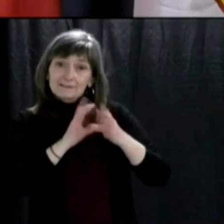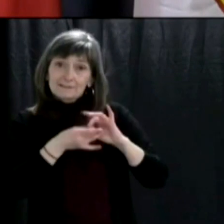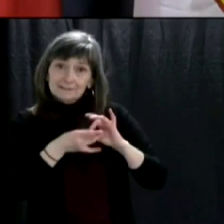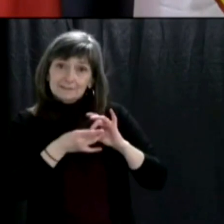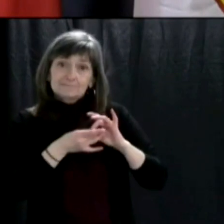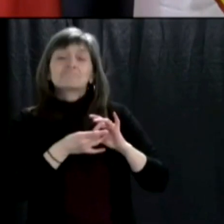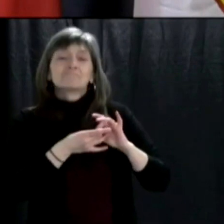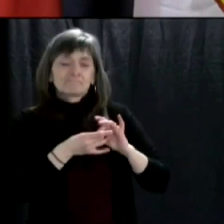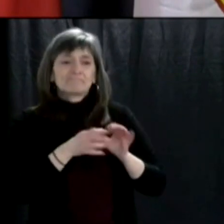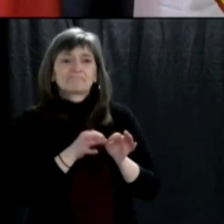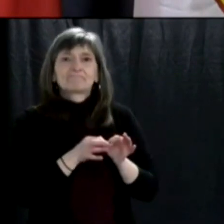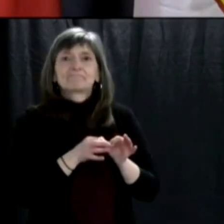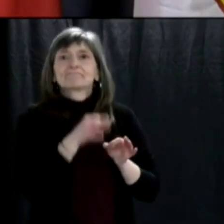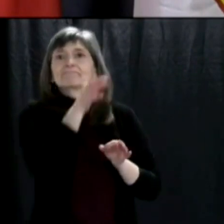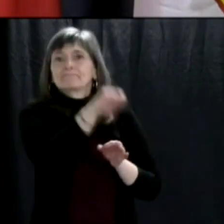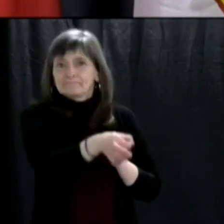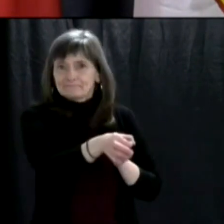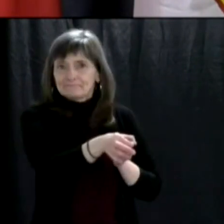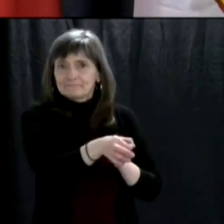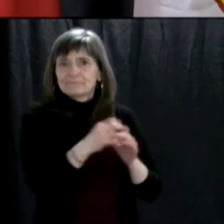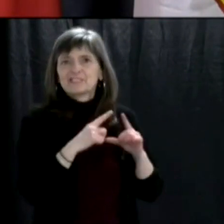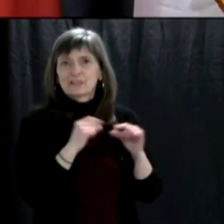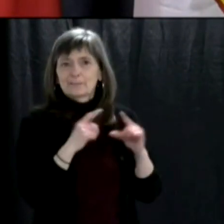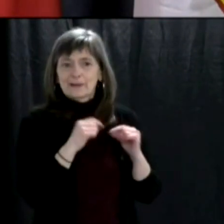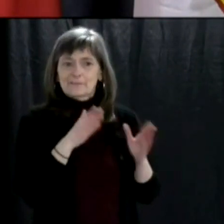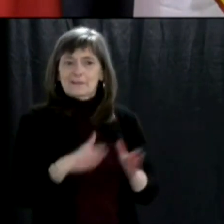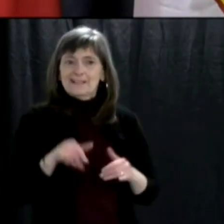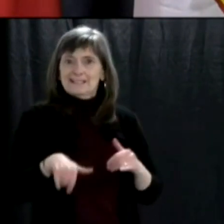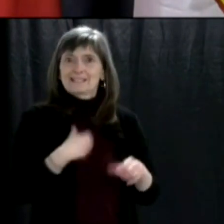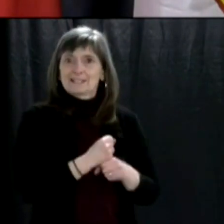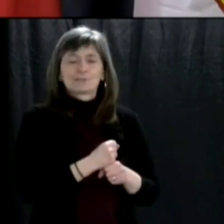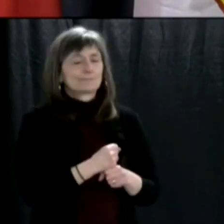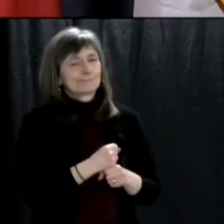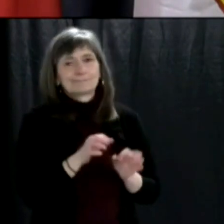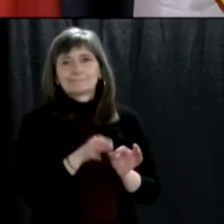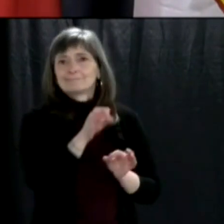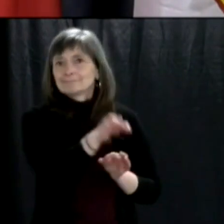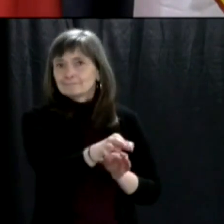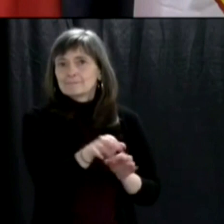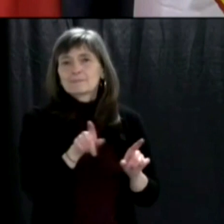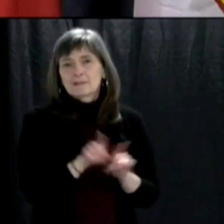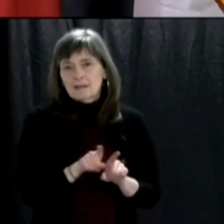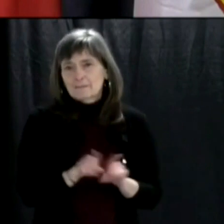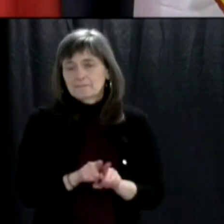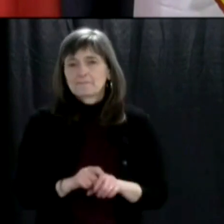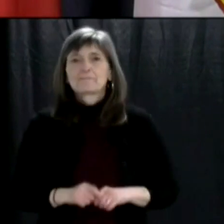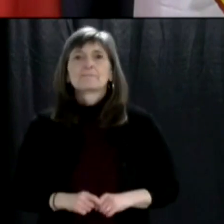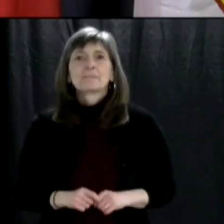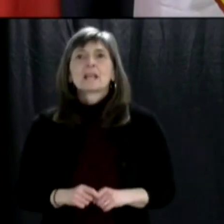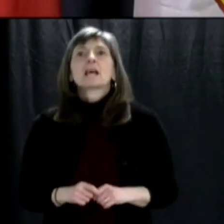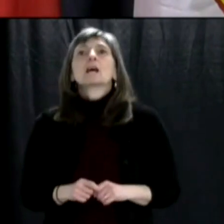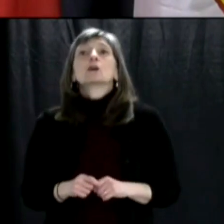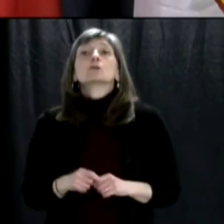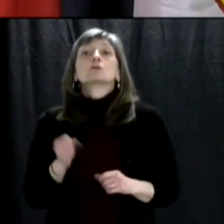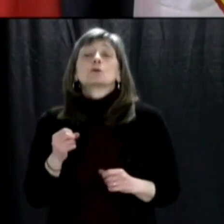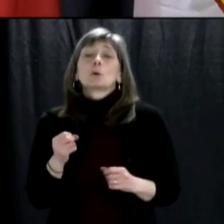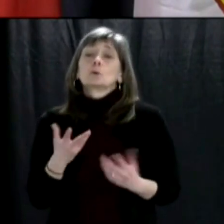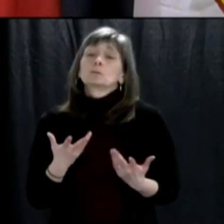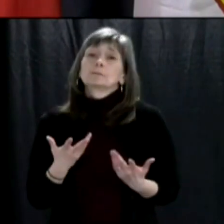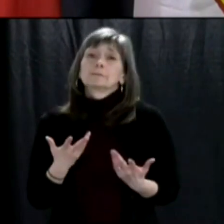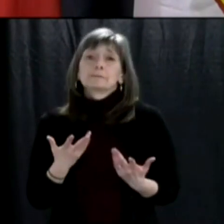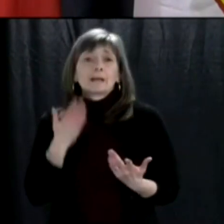the canceling of the Olympics in Japan this year. Announcements like this are not easy. They seem a long way